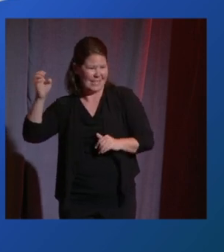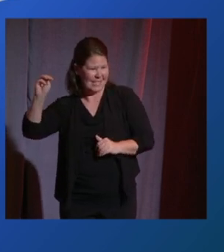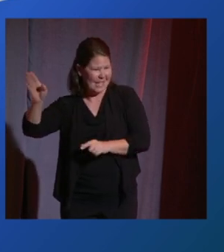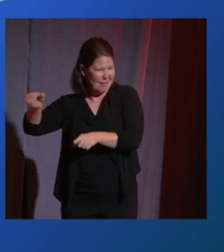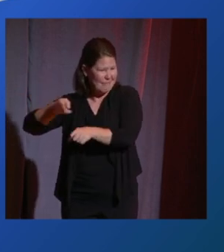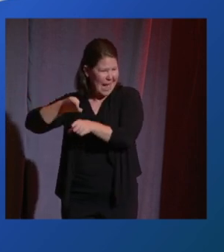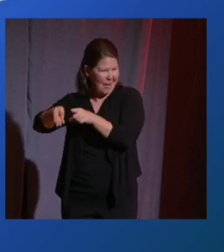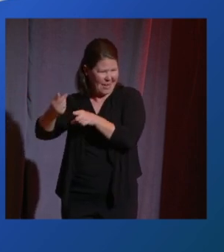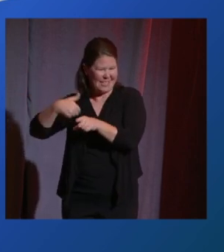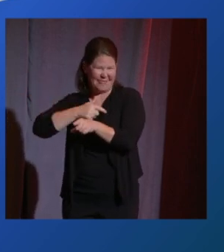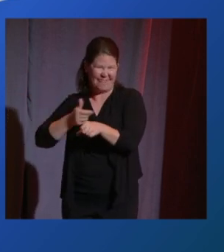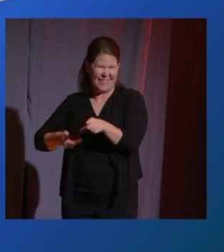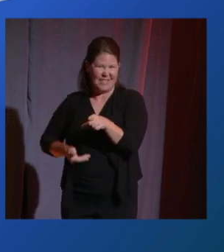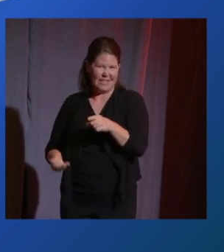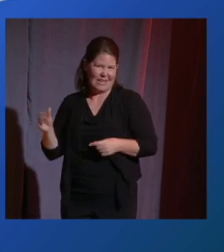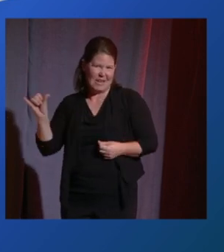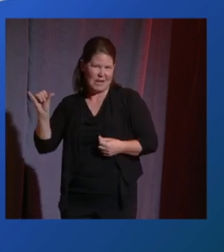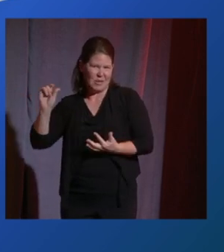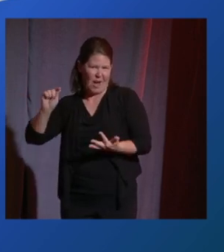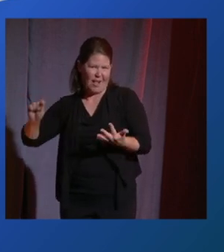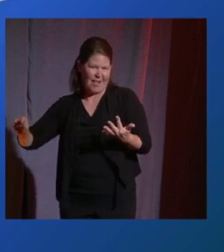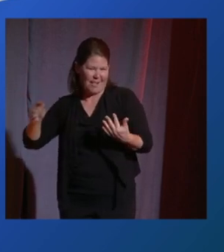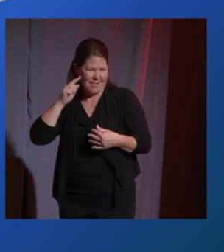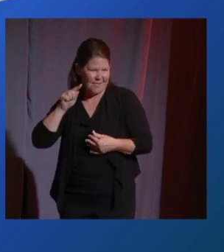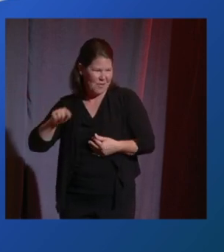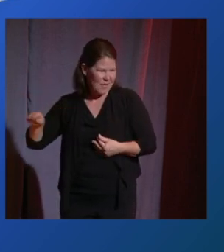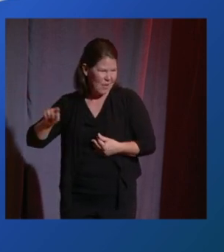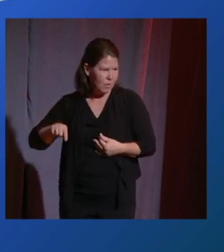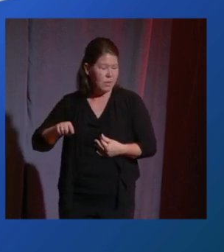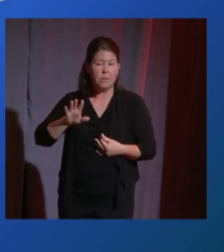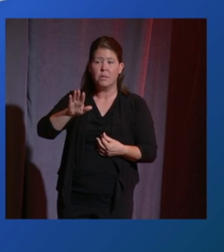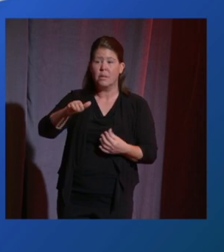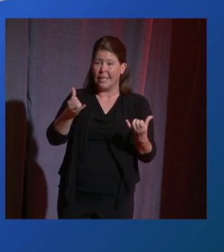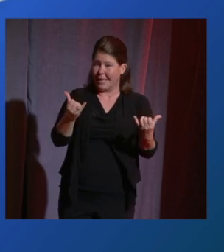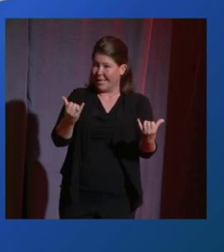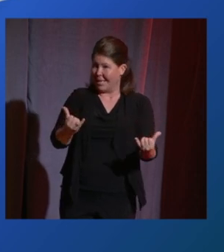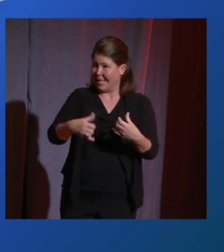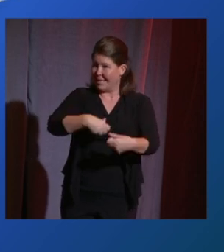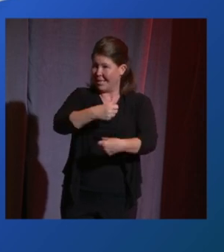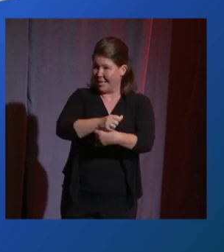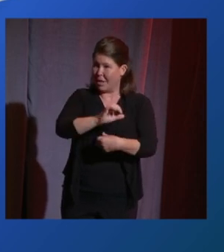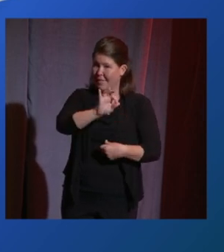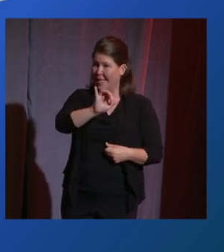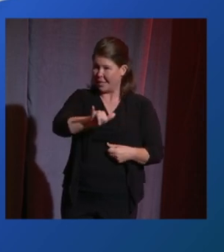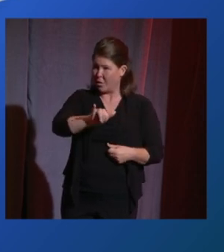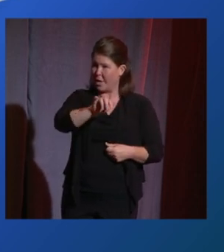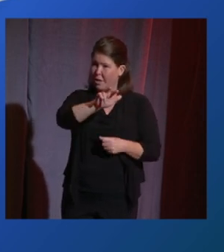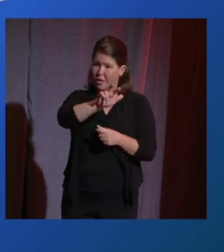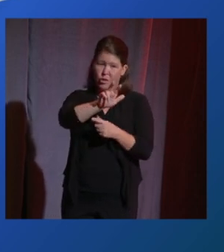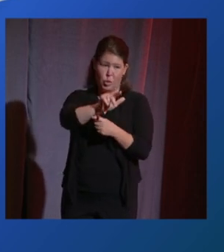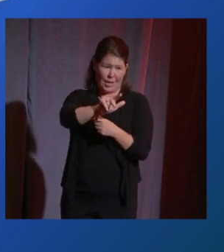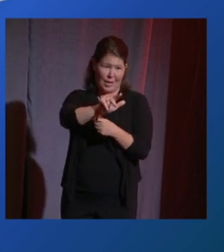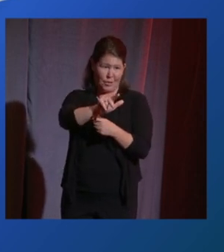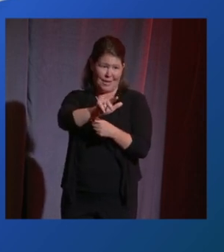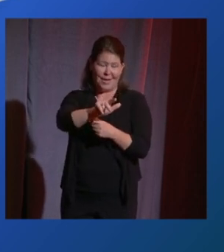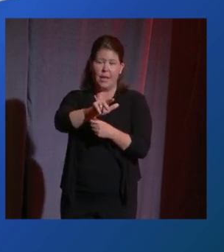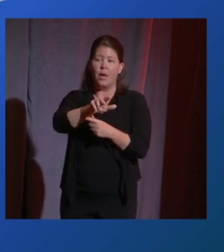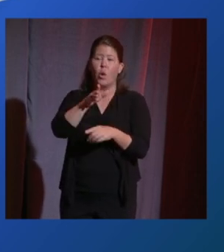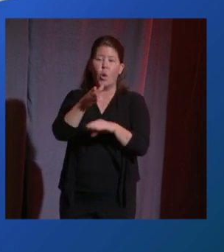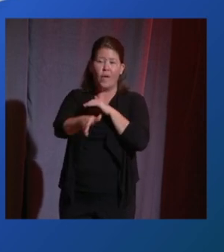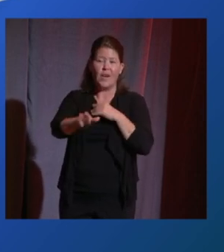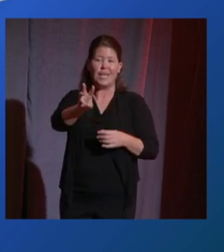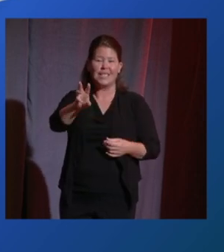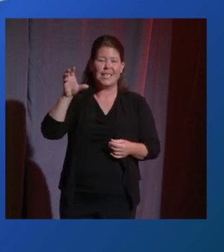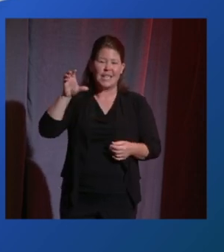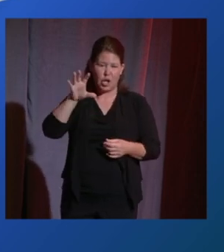stated um we have over 650 hires this year 40% of those were for stem backgrounds